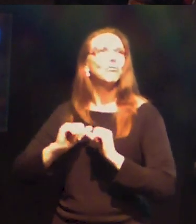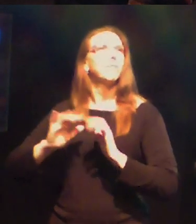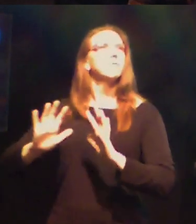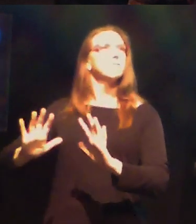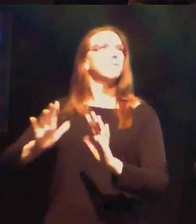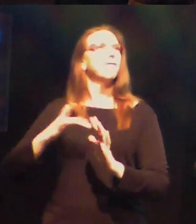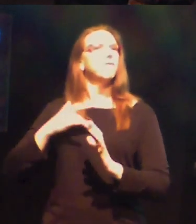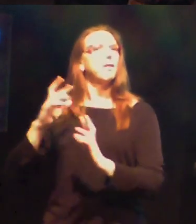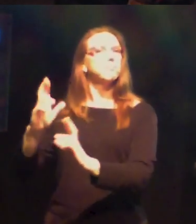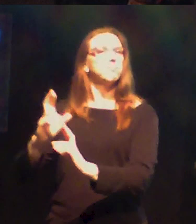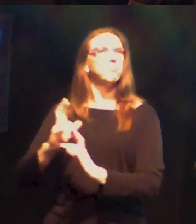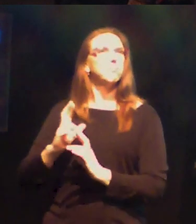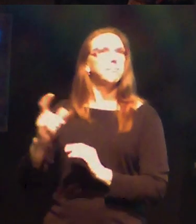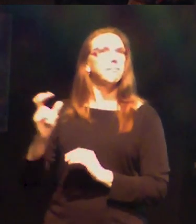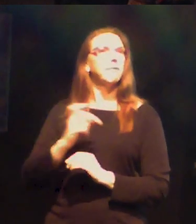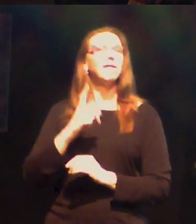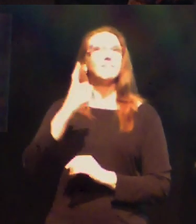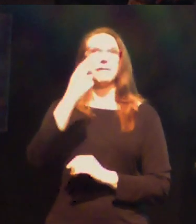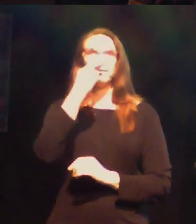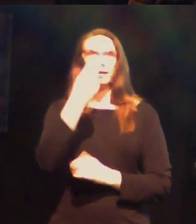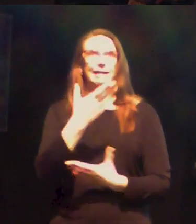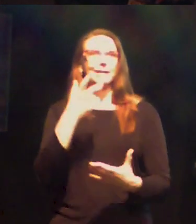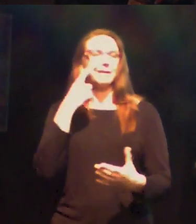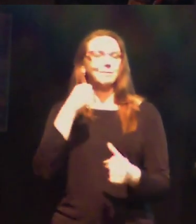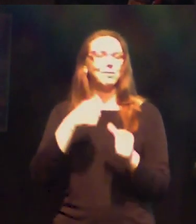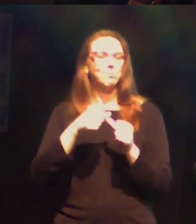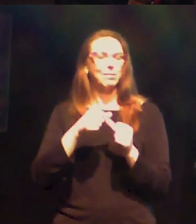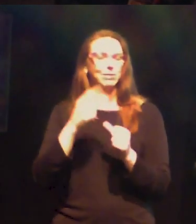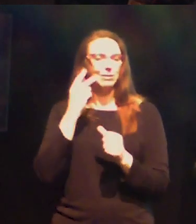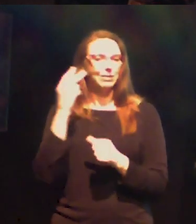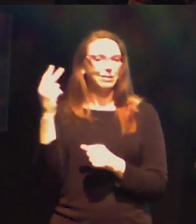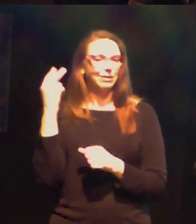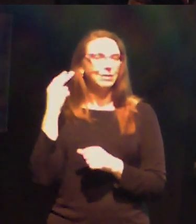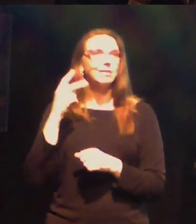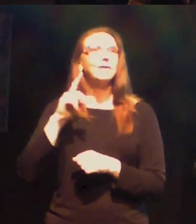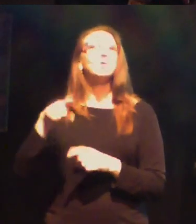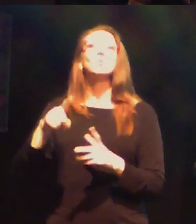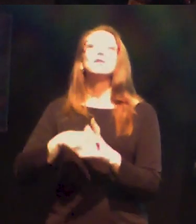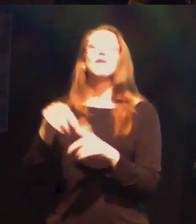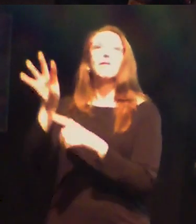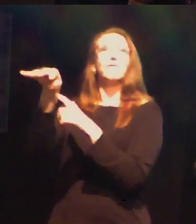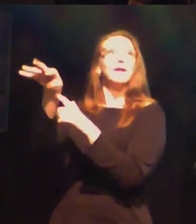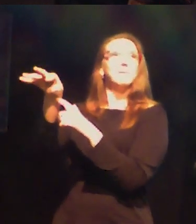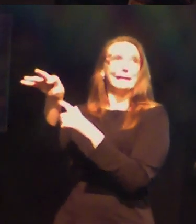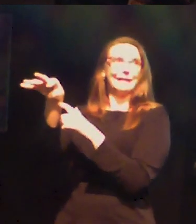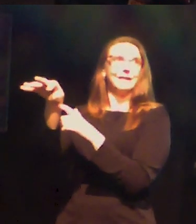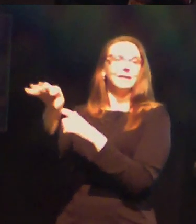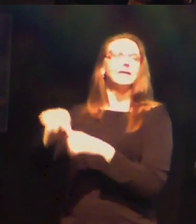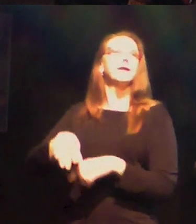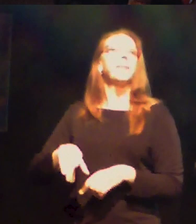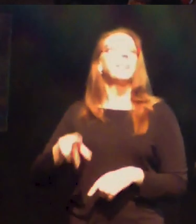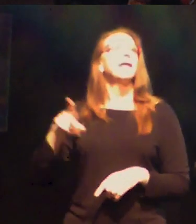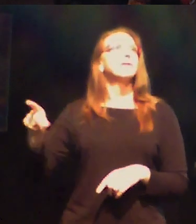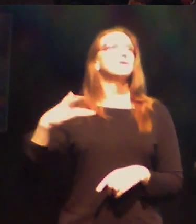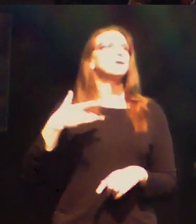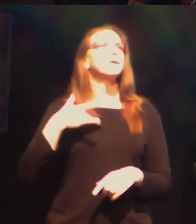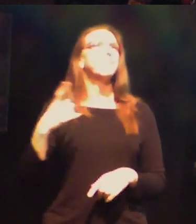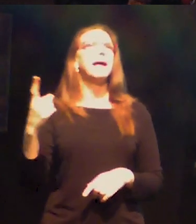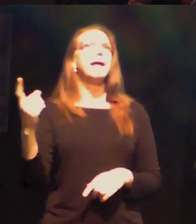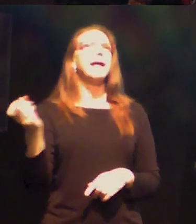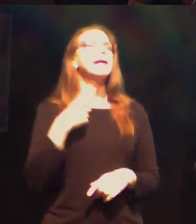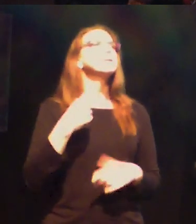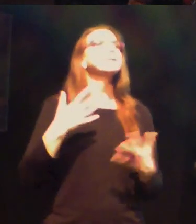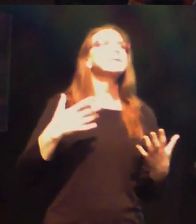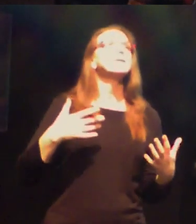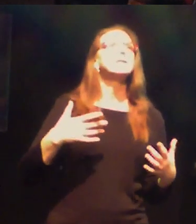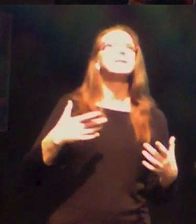you know, most funny thing I remember, then we start shooting something, and she would like ask me question,